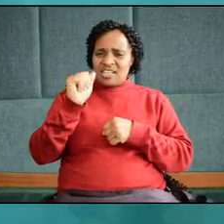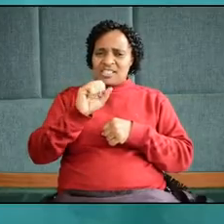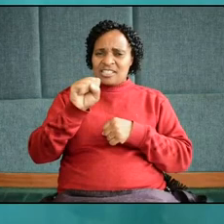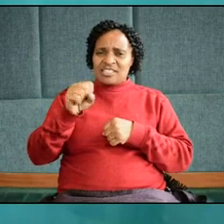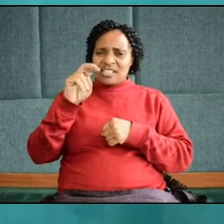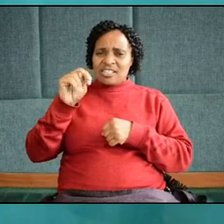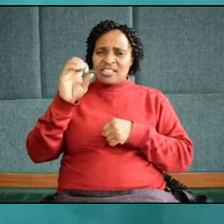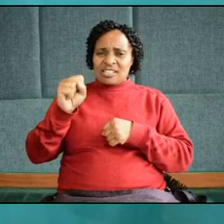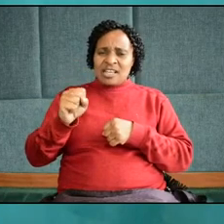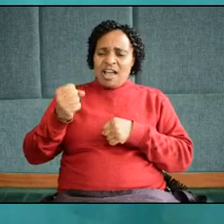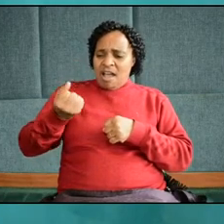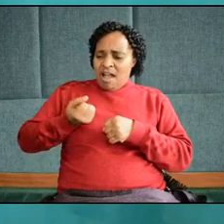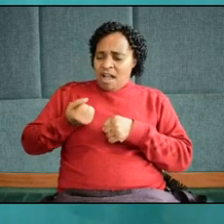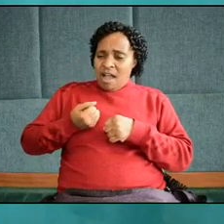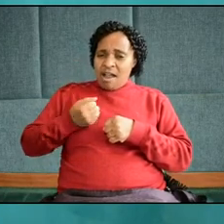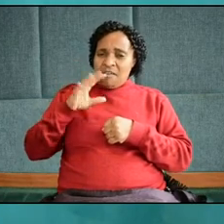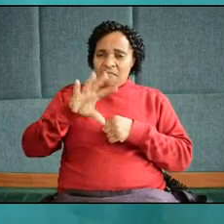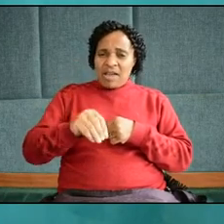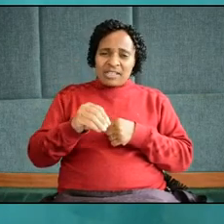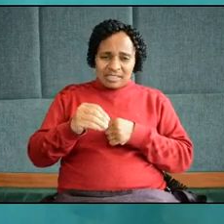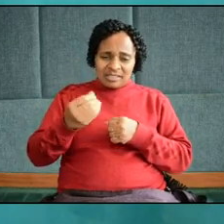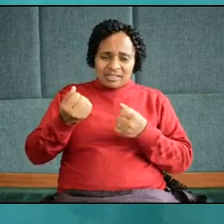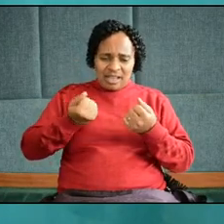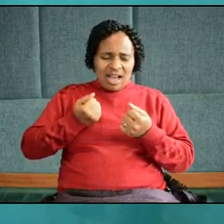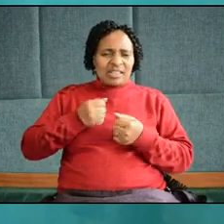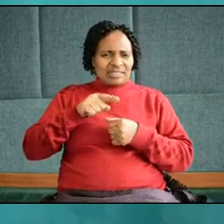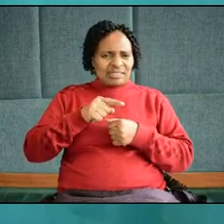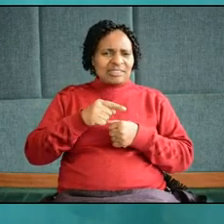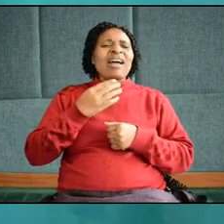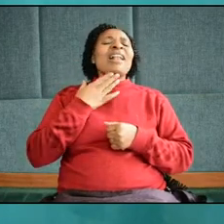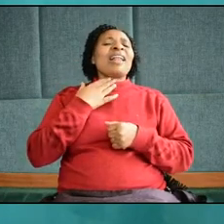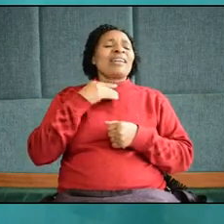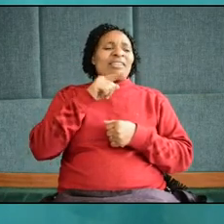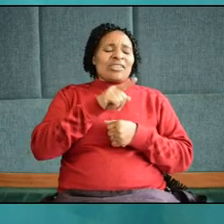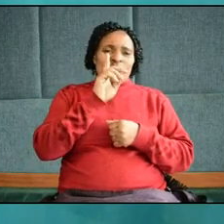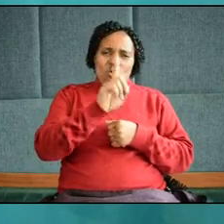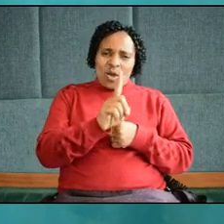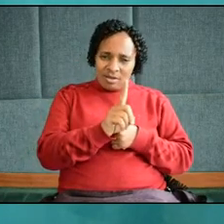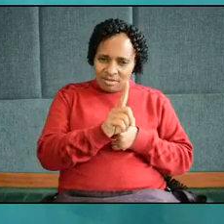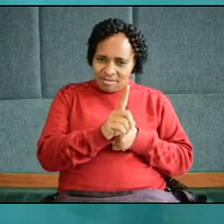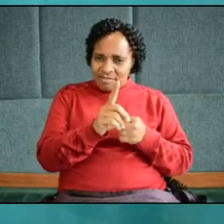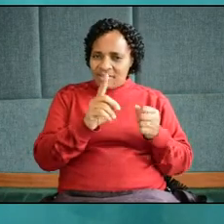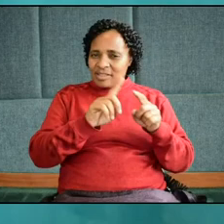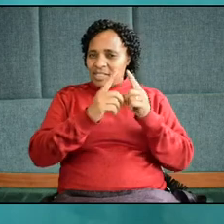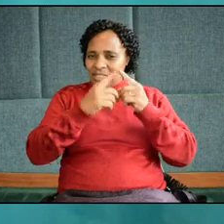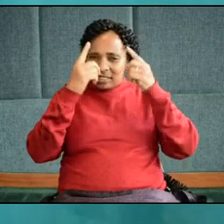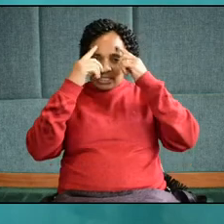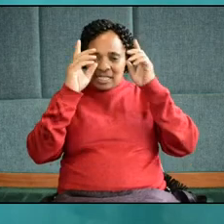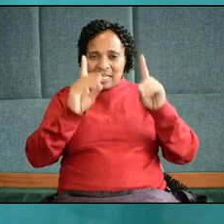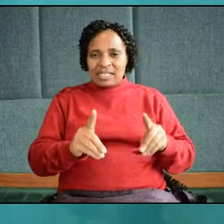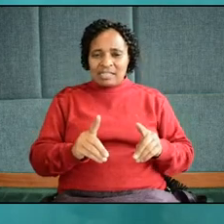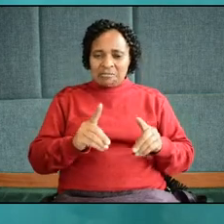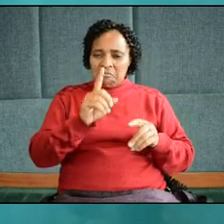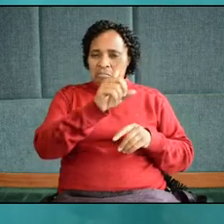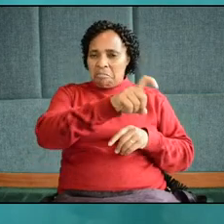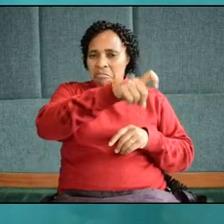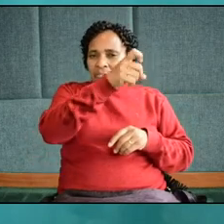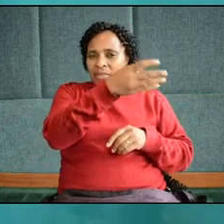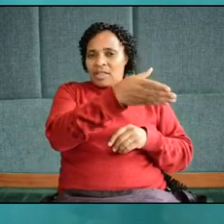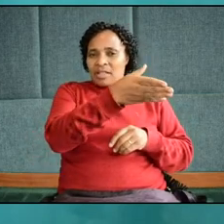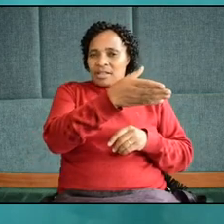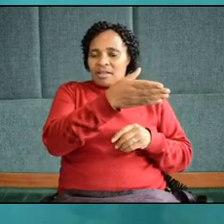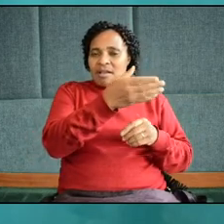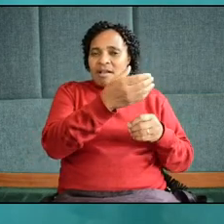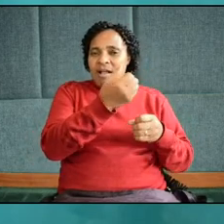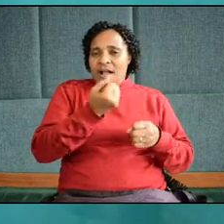guys who find a girl, she looks nice, then he's like, hey, Uyu, I like this one. Yeah. So he decides that he's going to woo this girl. Mm-hmm. But once